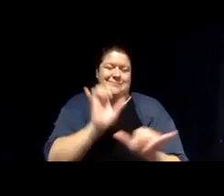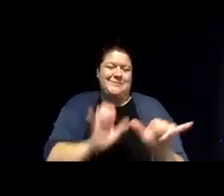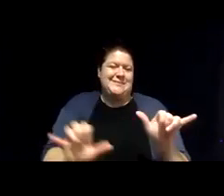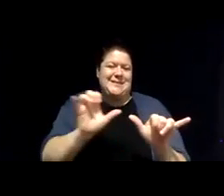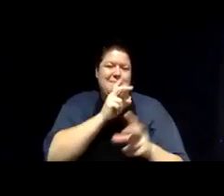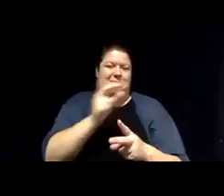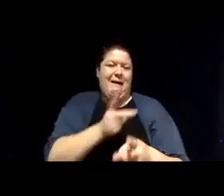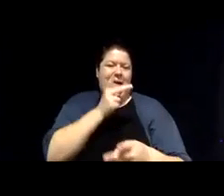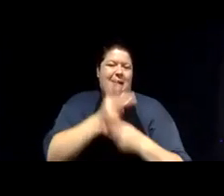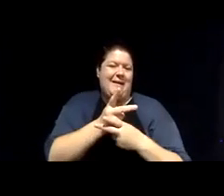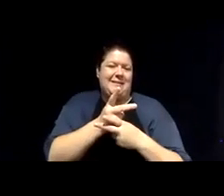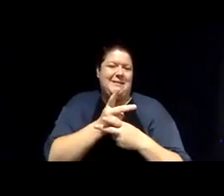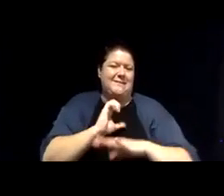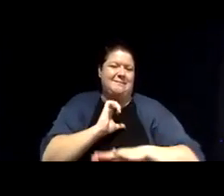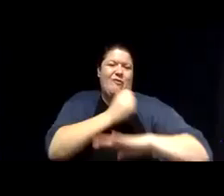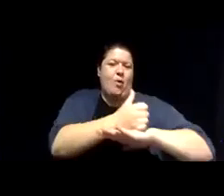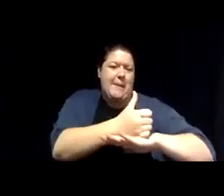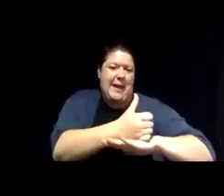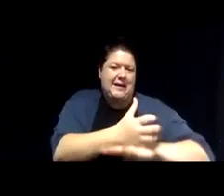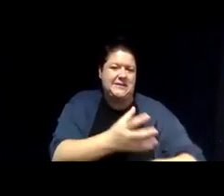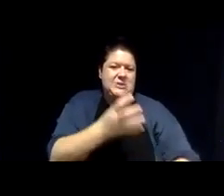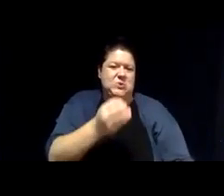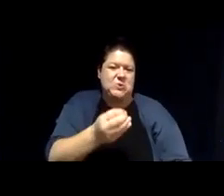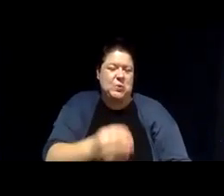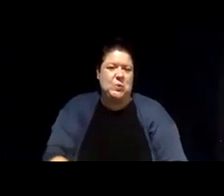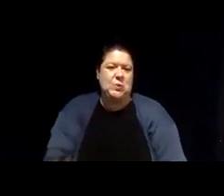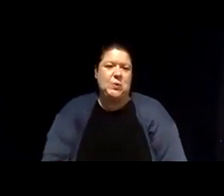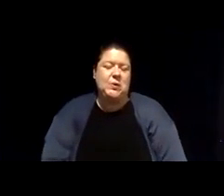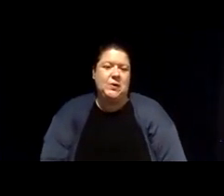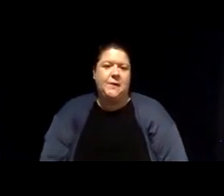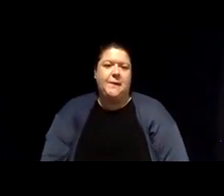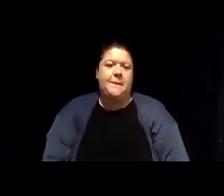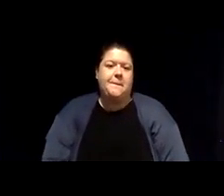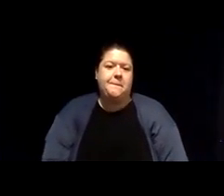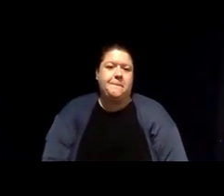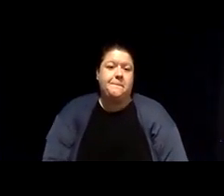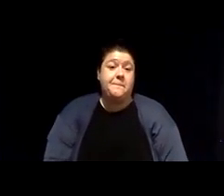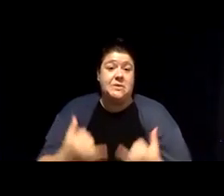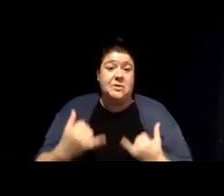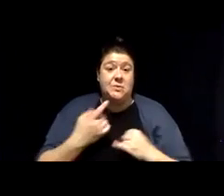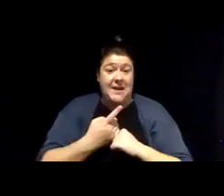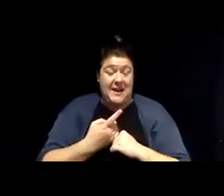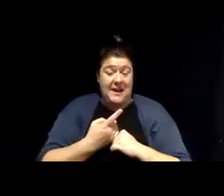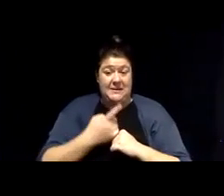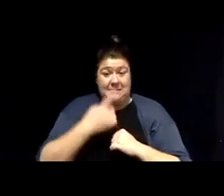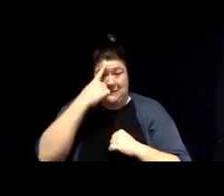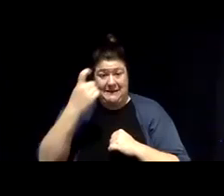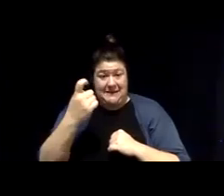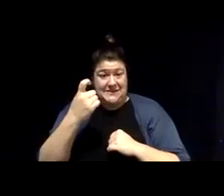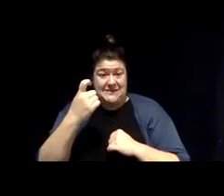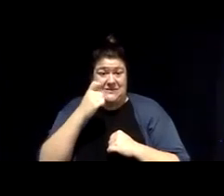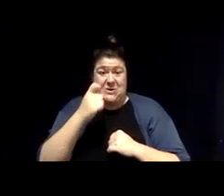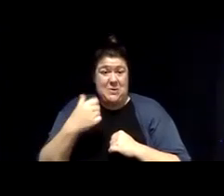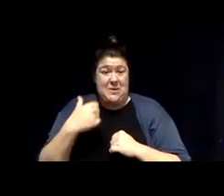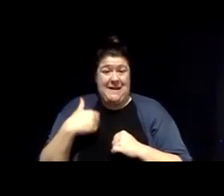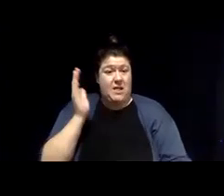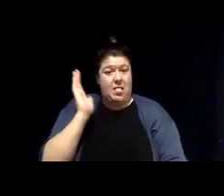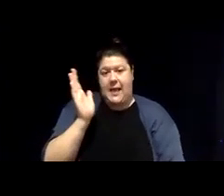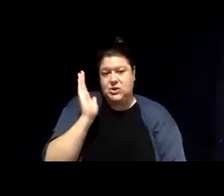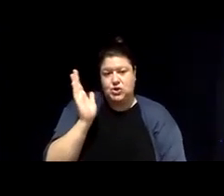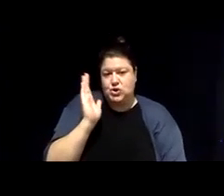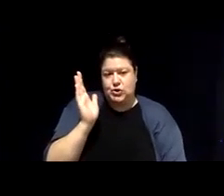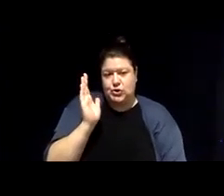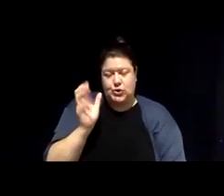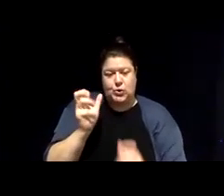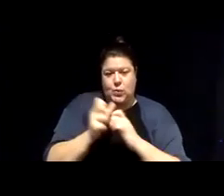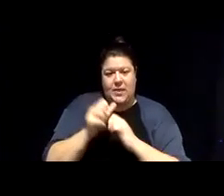But what I want to do today is because there is no lecture that is associated with